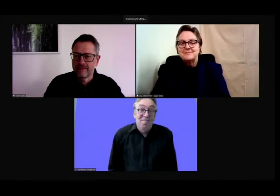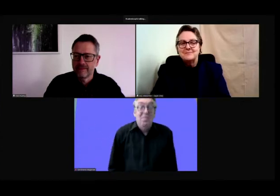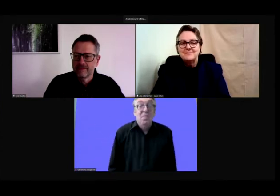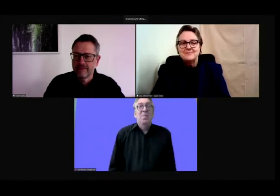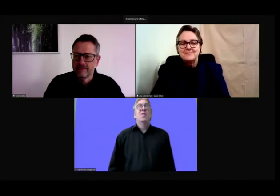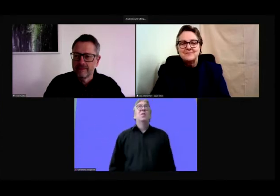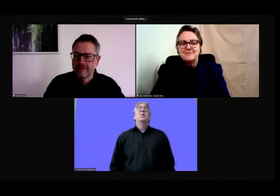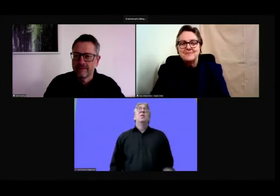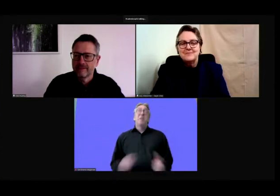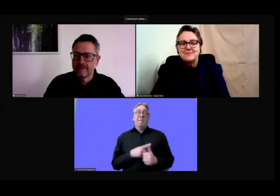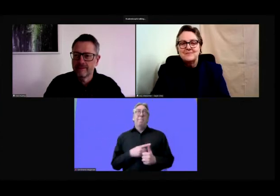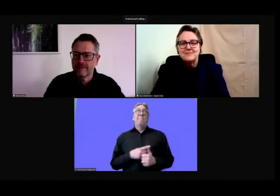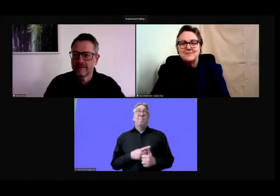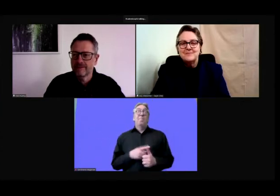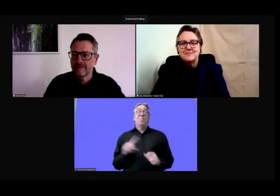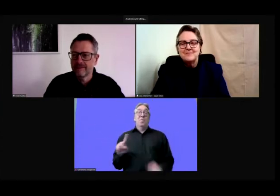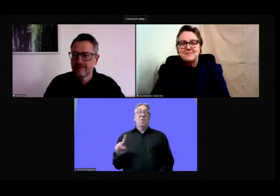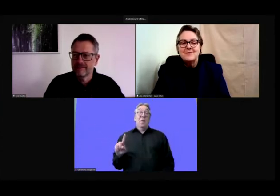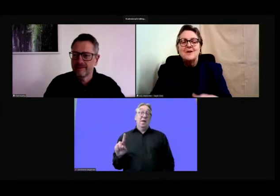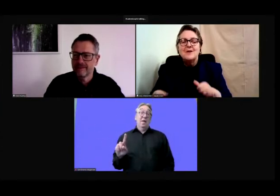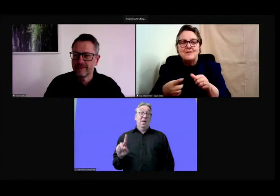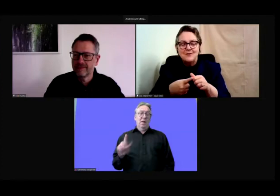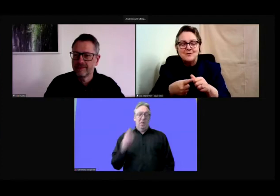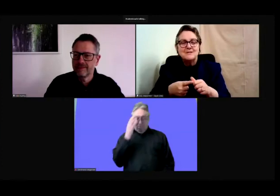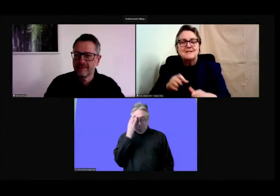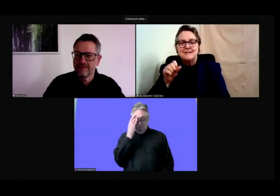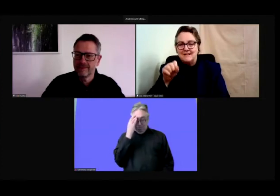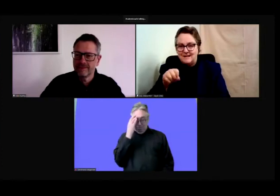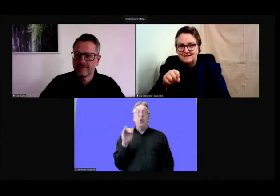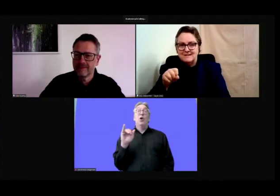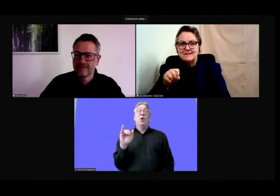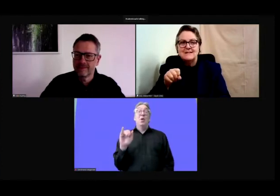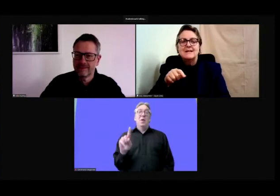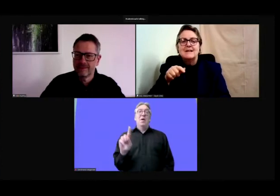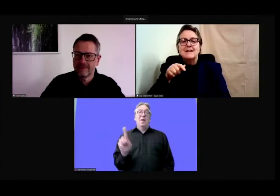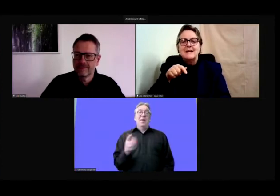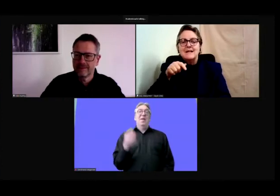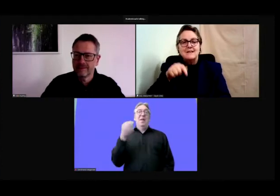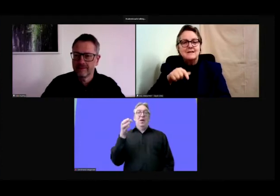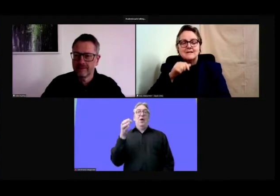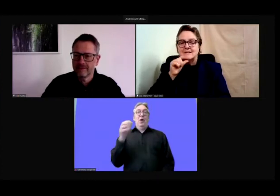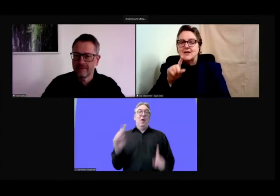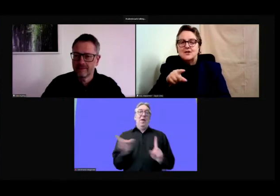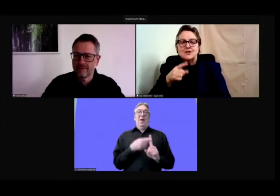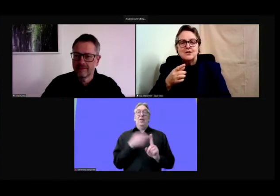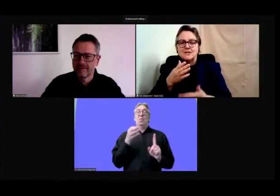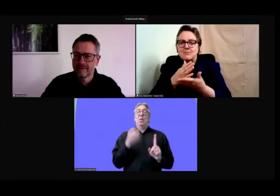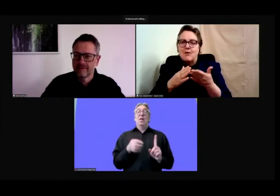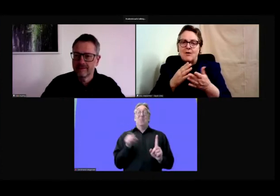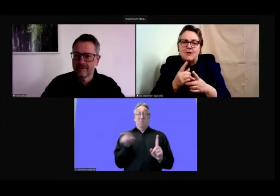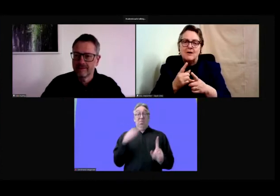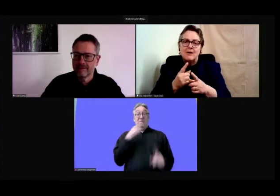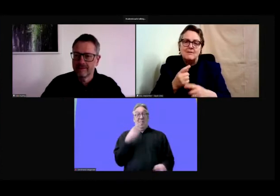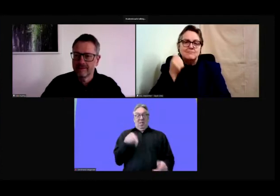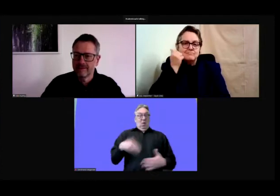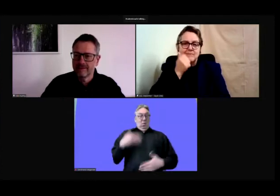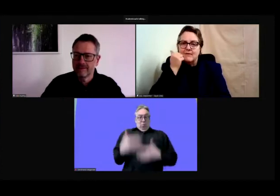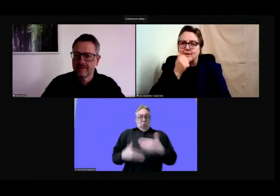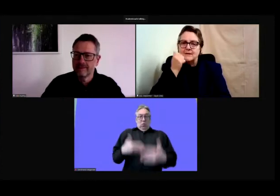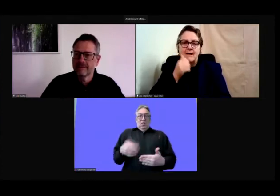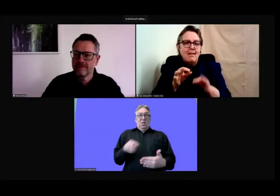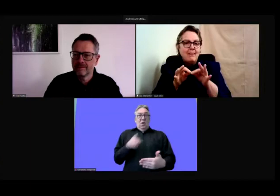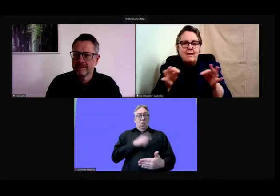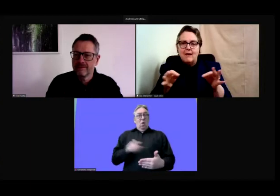so whether, the message, this is not just part of normal language production. yeah,